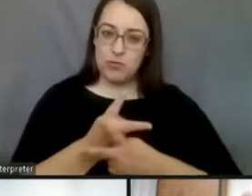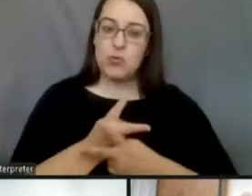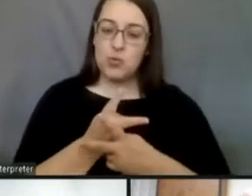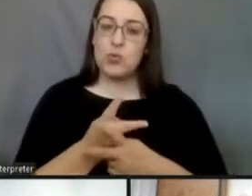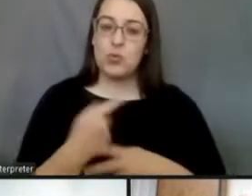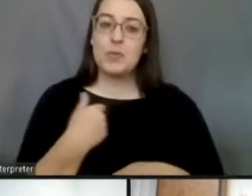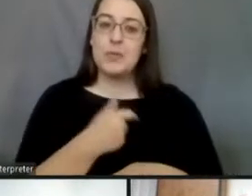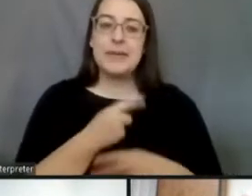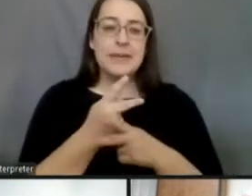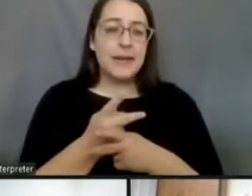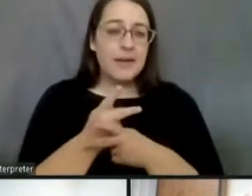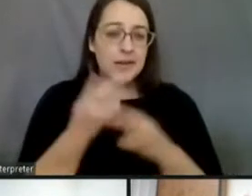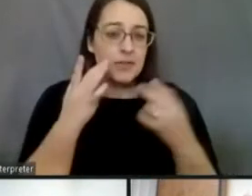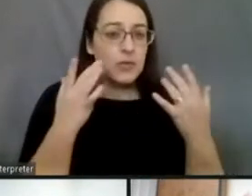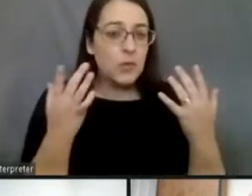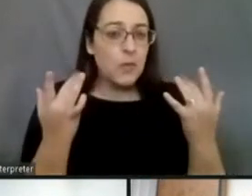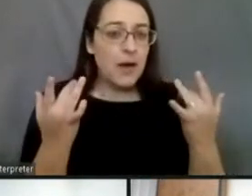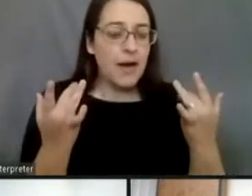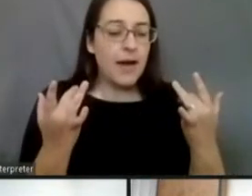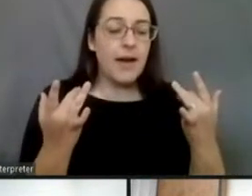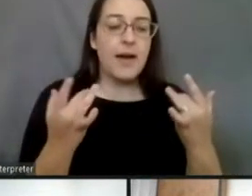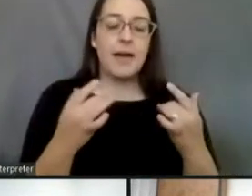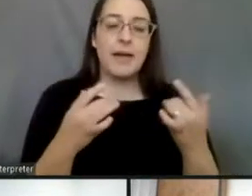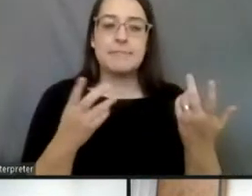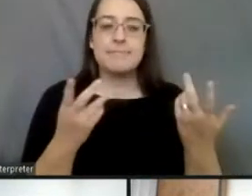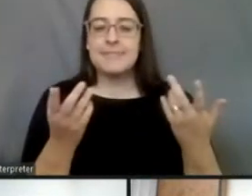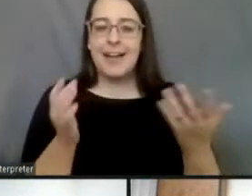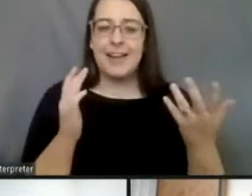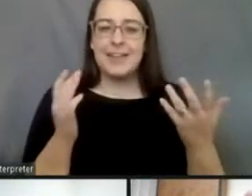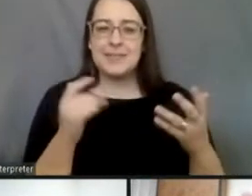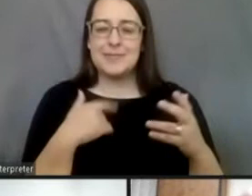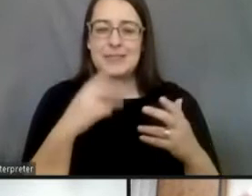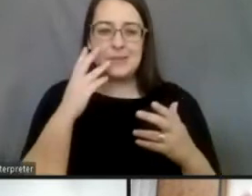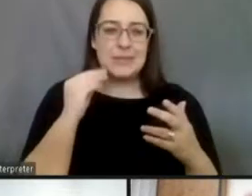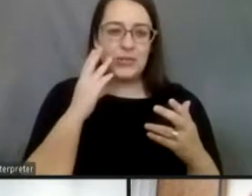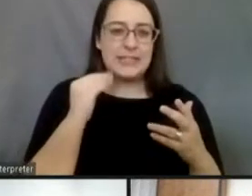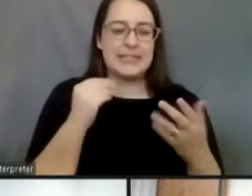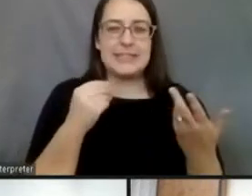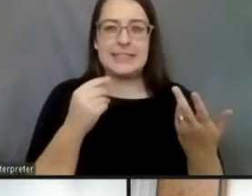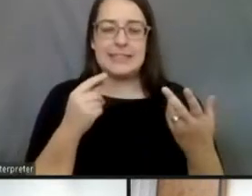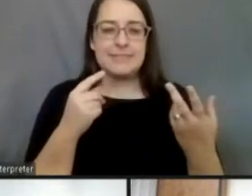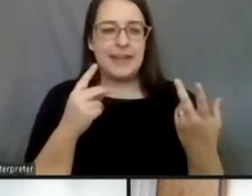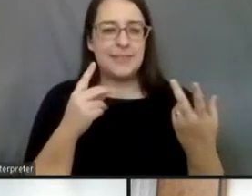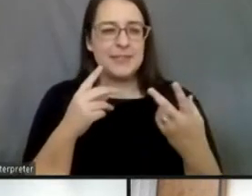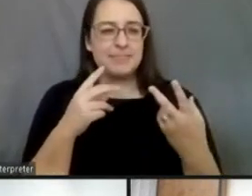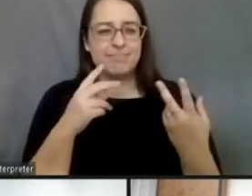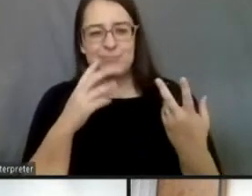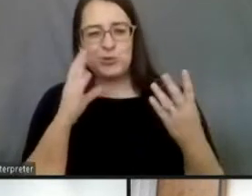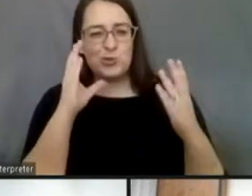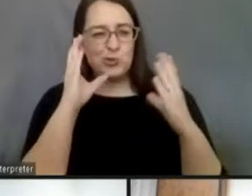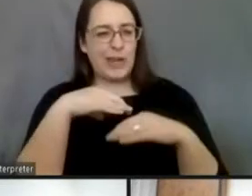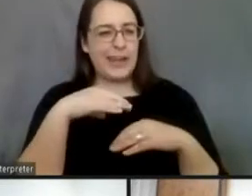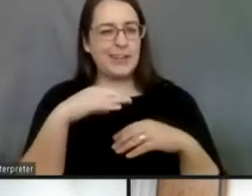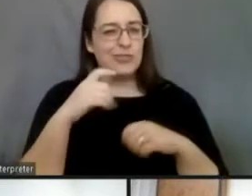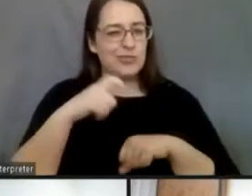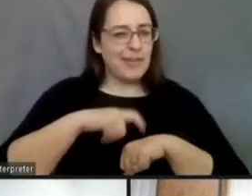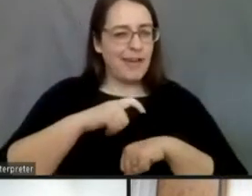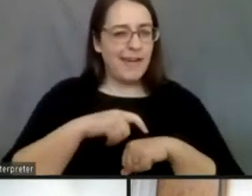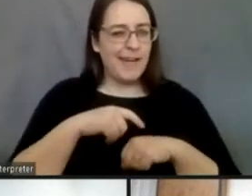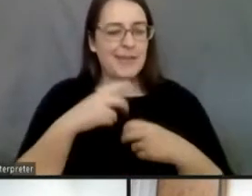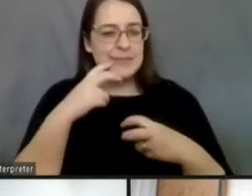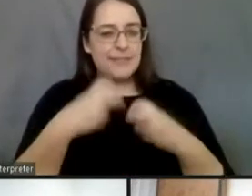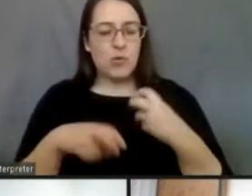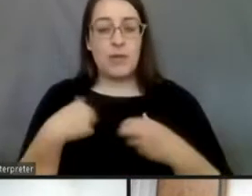be careful because there's kind of a dichotomy that we're experiencing here. And that is that we have this portion